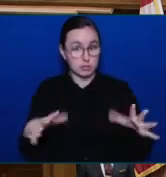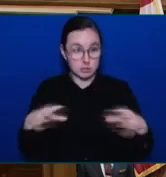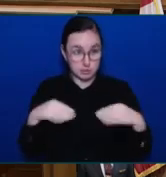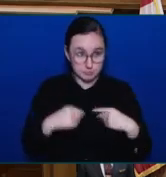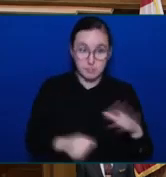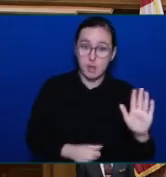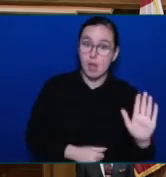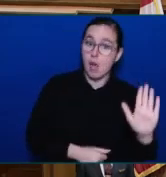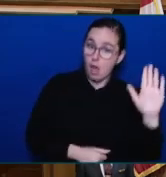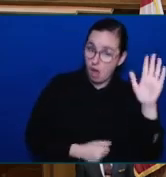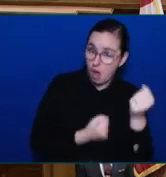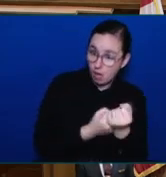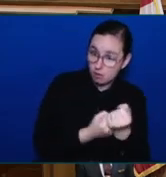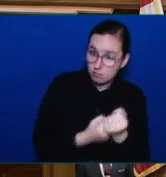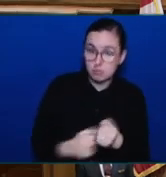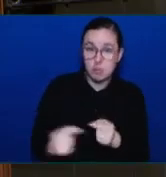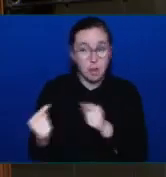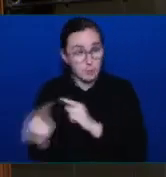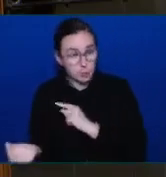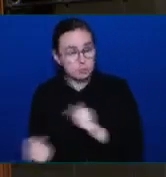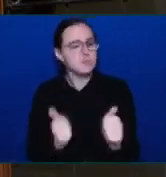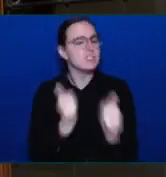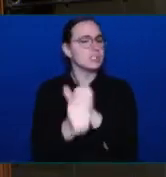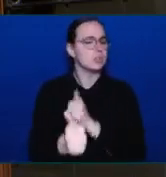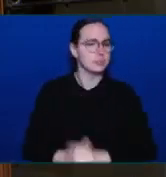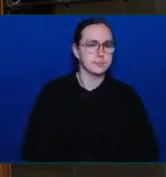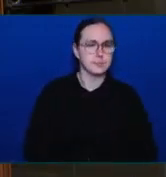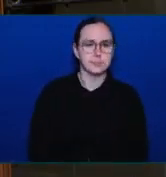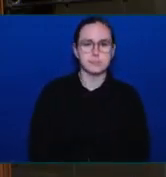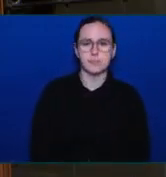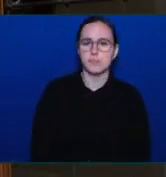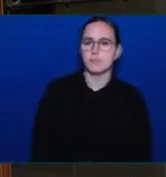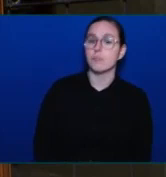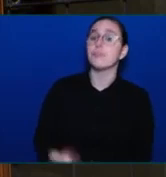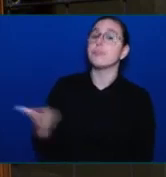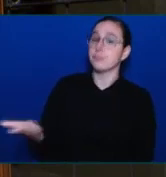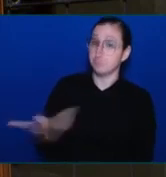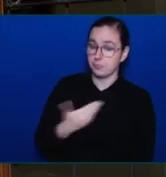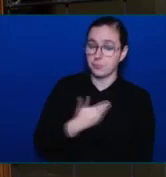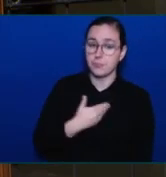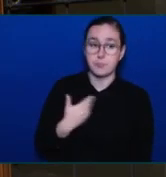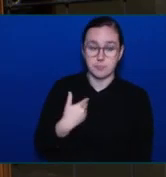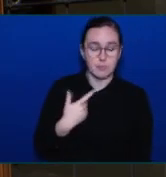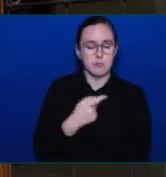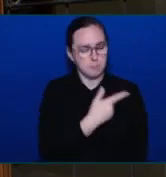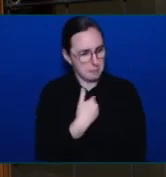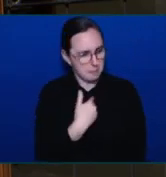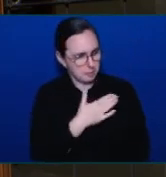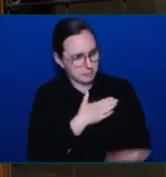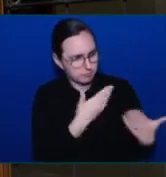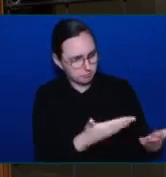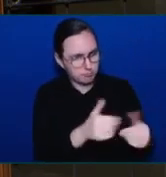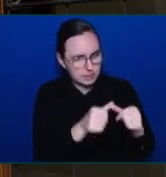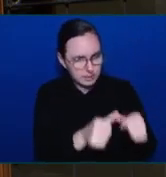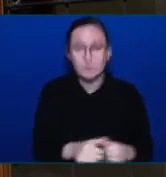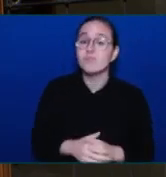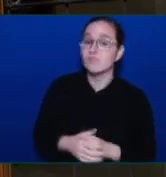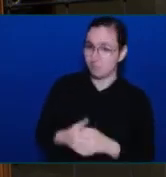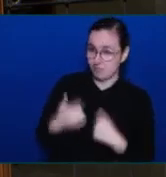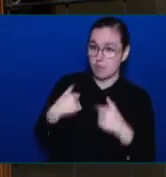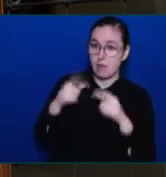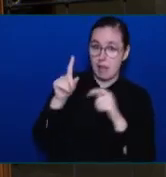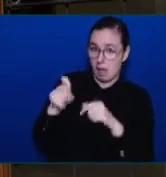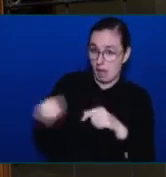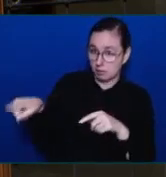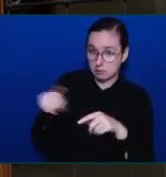carried. Member? Mr. Speaker, I ask for leave of the House to move a motion to adopt the report. Is leave